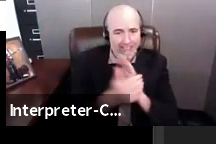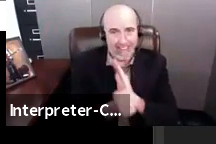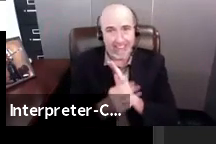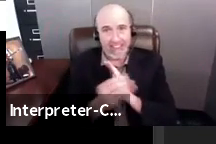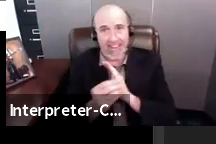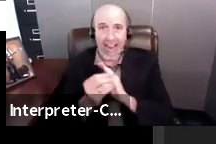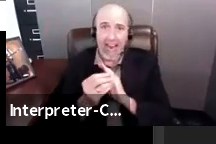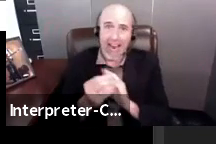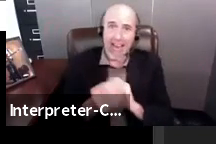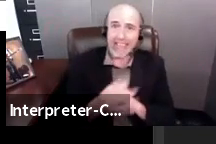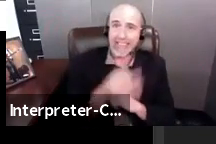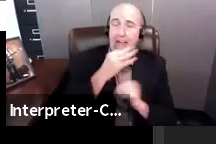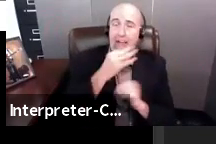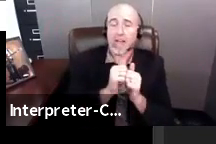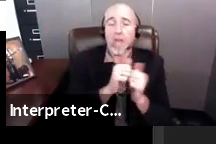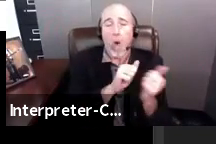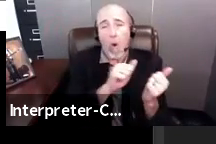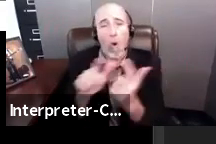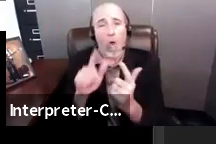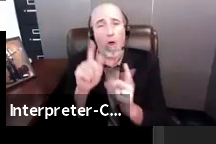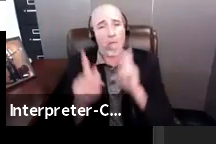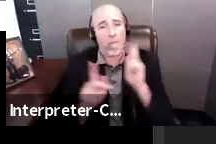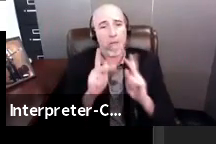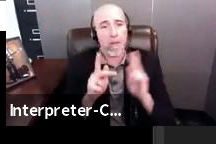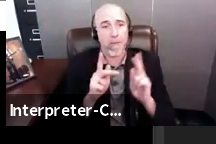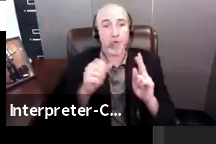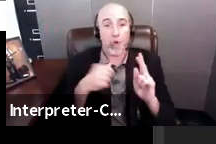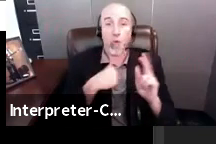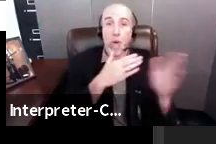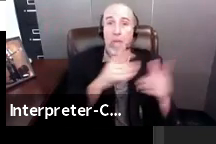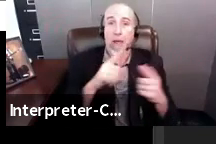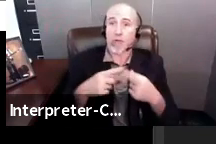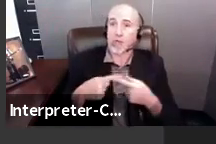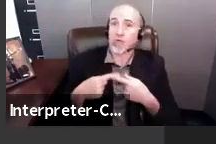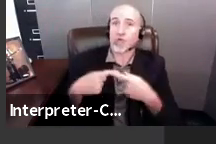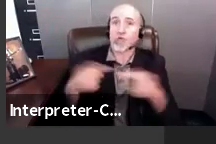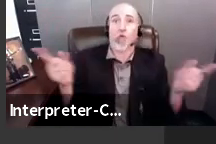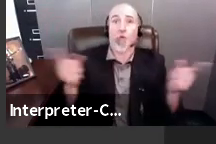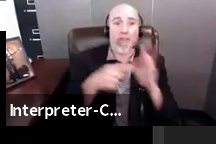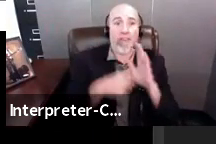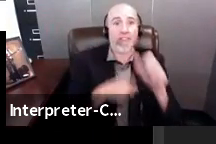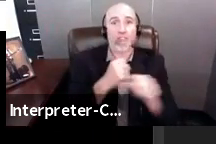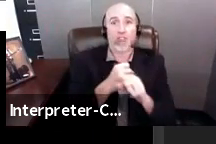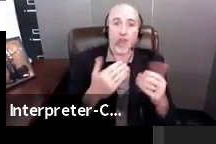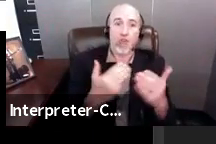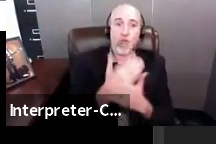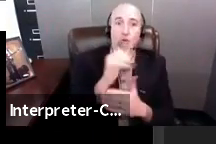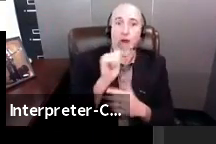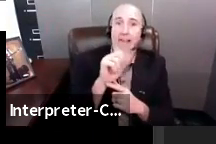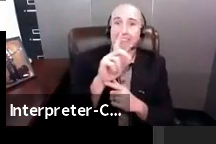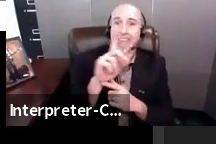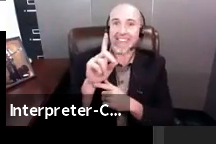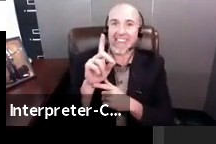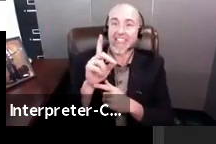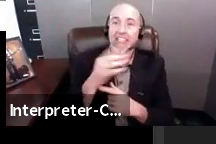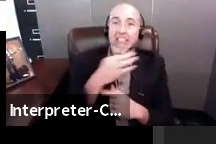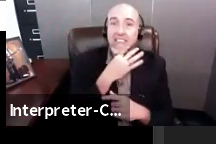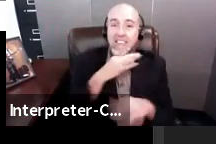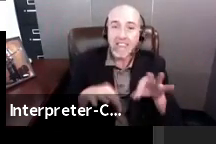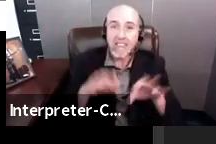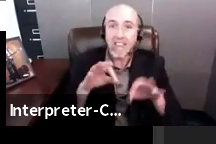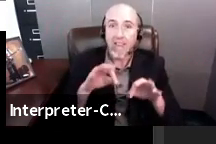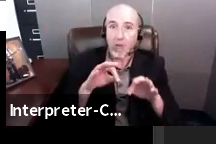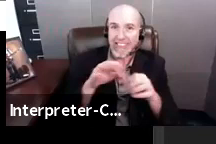all people. With plans this year to unveil our brand new AT&T Discovery District downtown, just like the city of